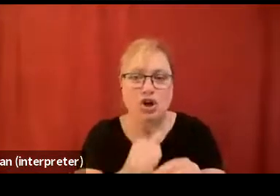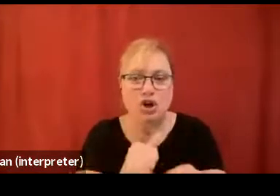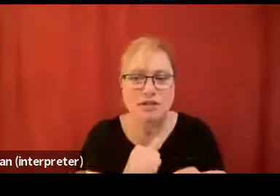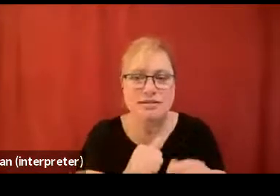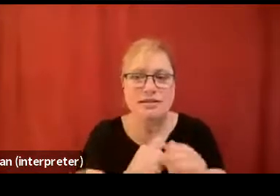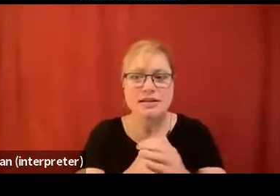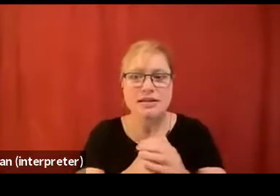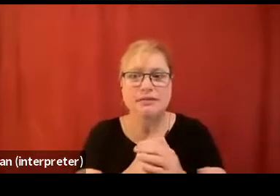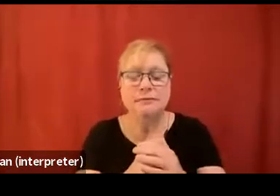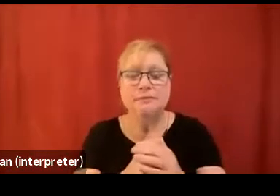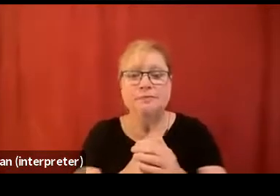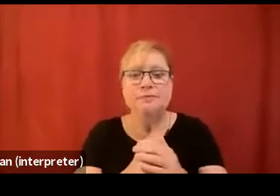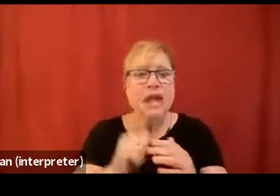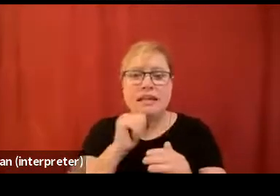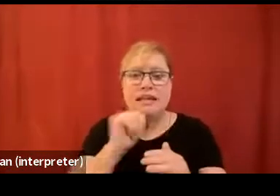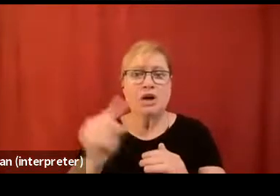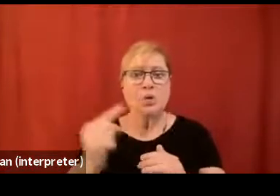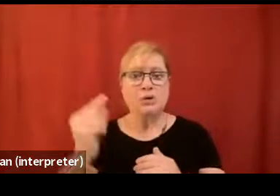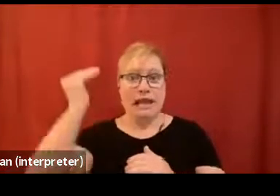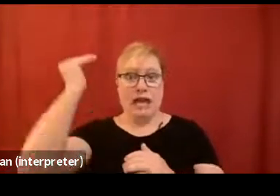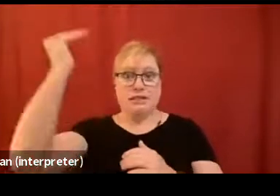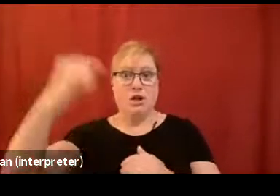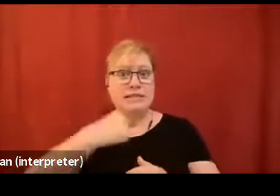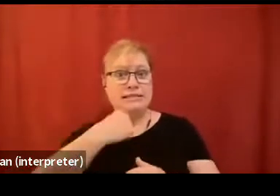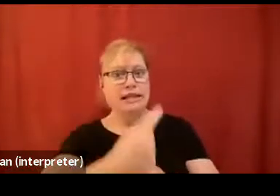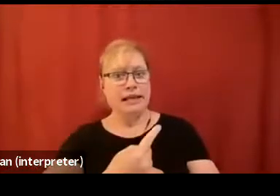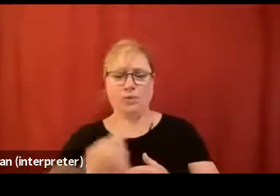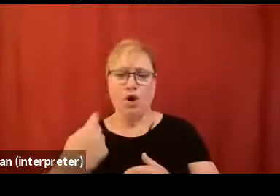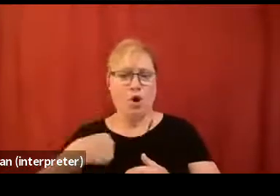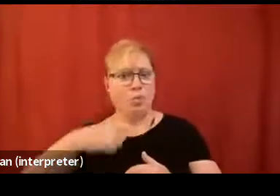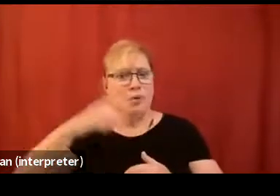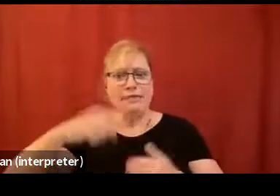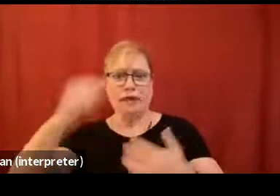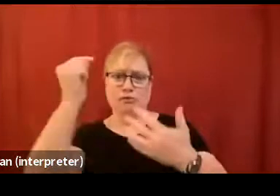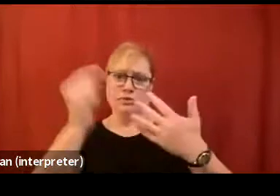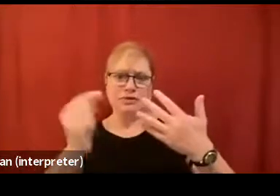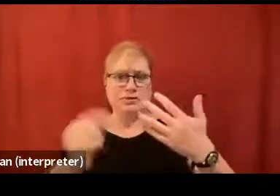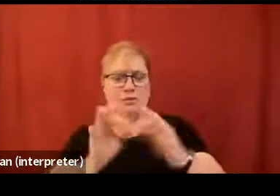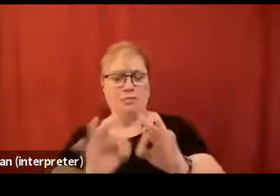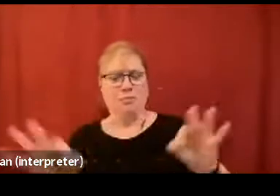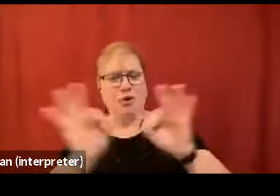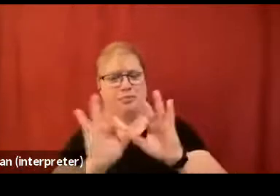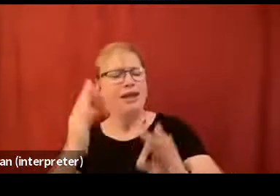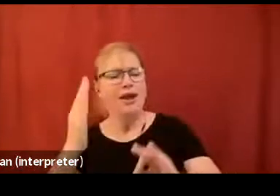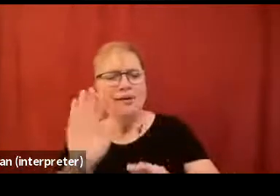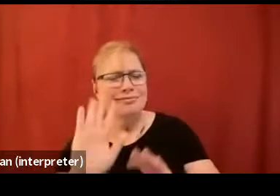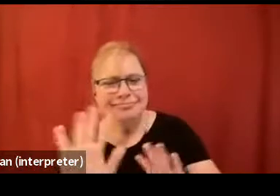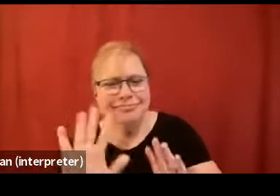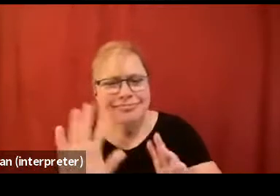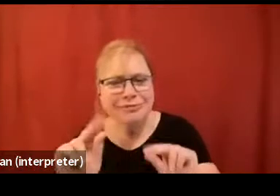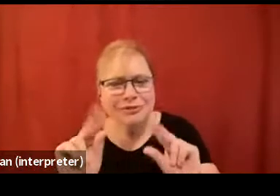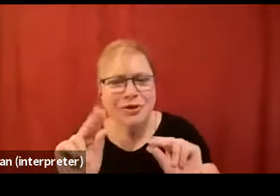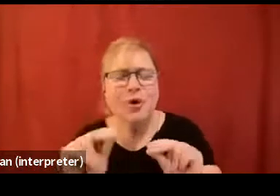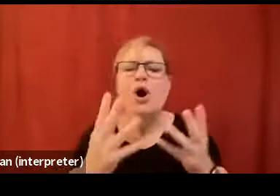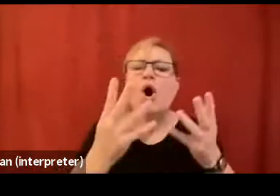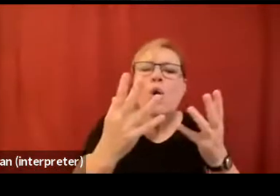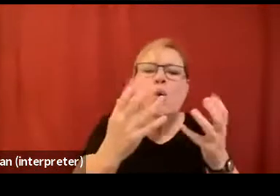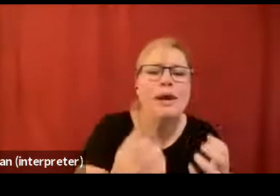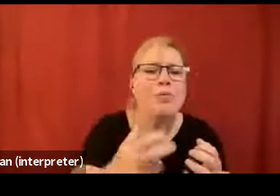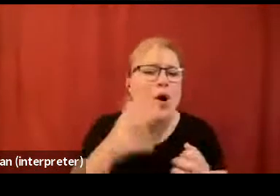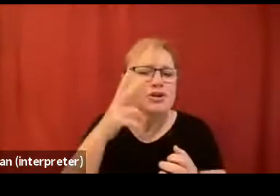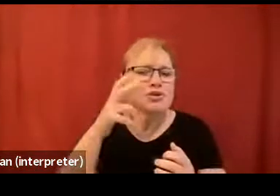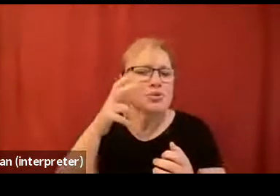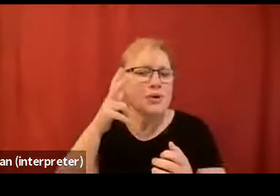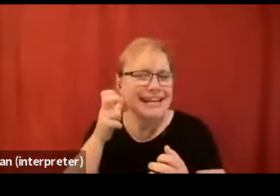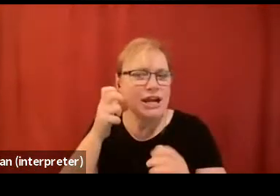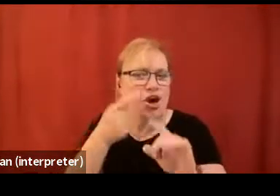is important for you, but in all forms of education, making sure that they are a part of what we want